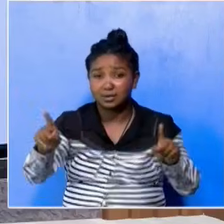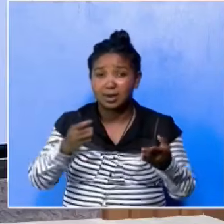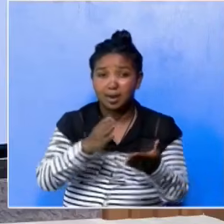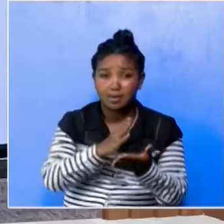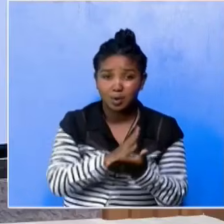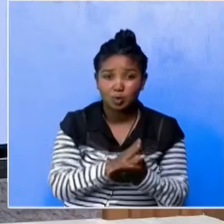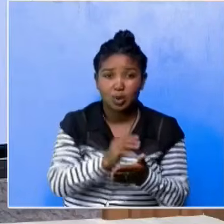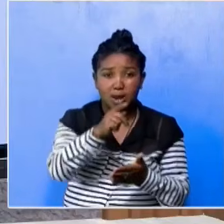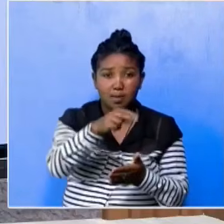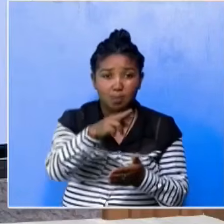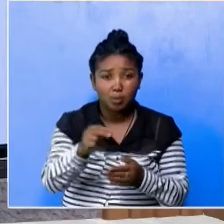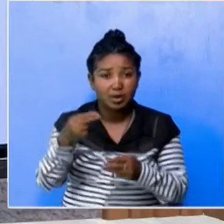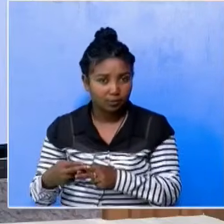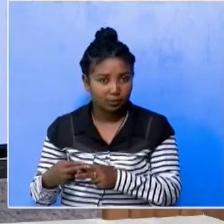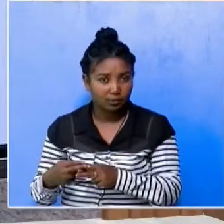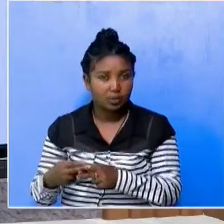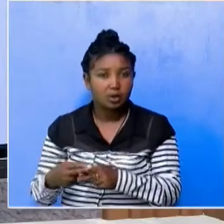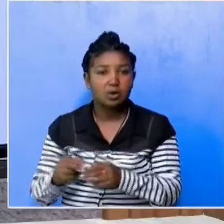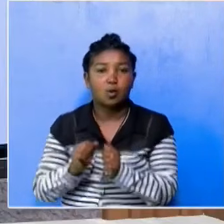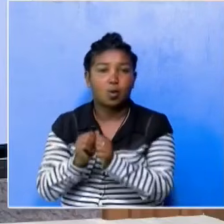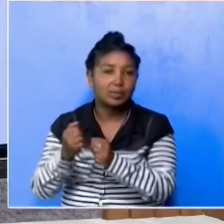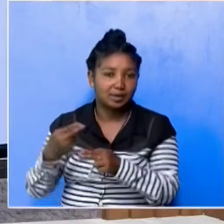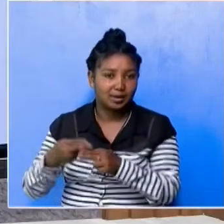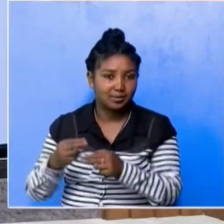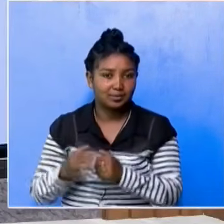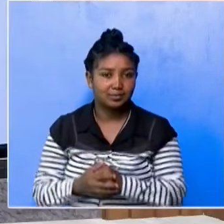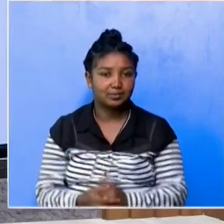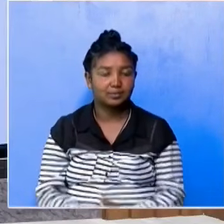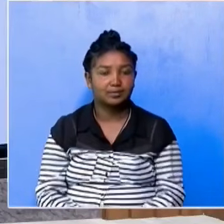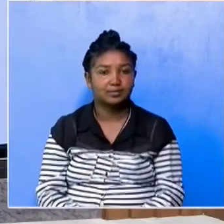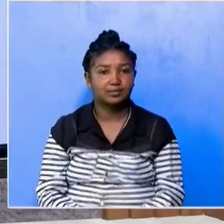between proper noun and common noun.